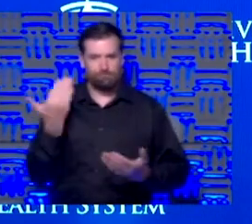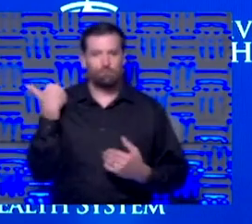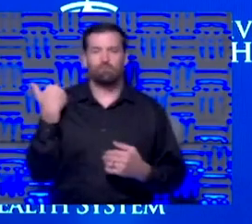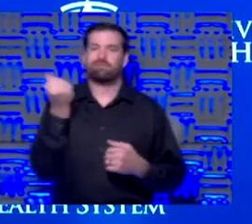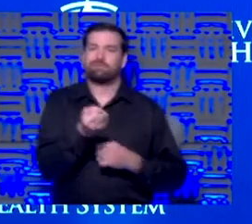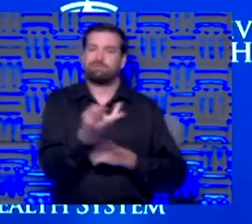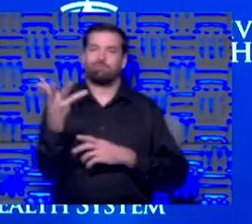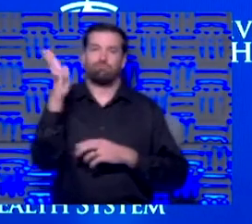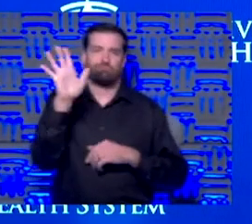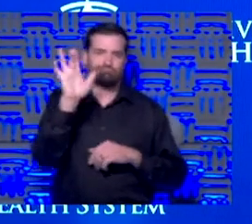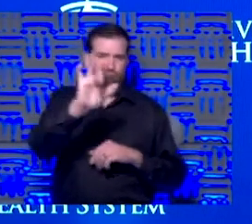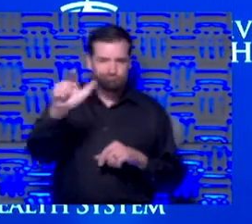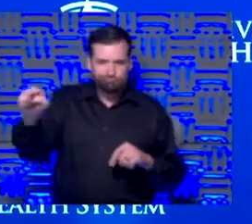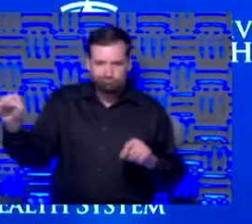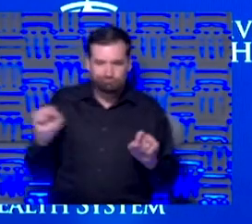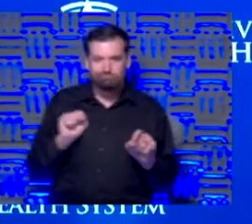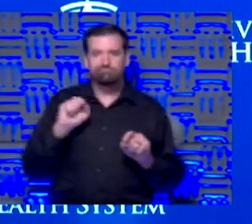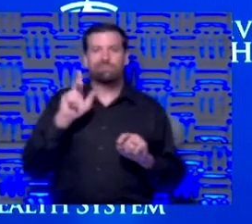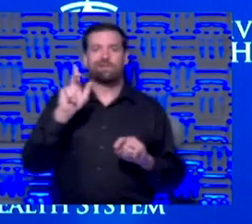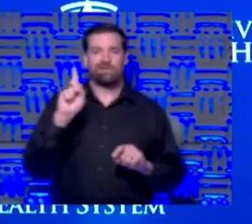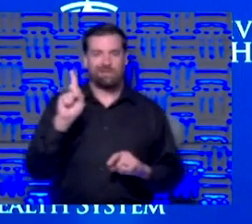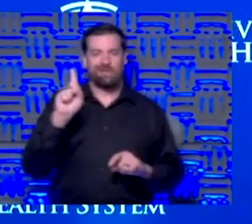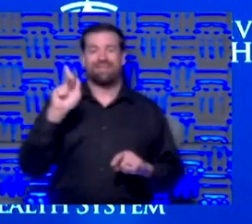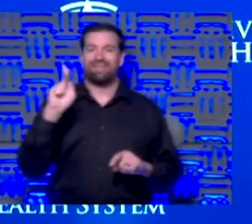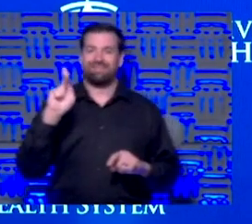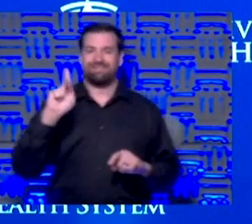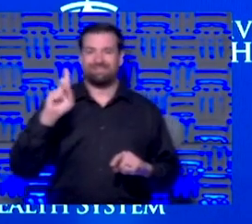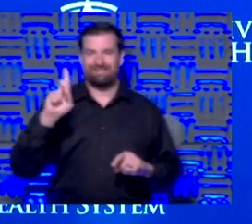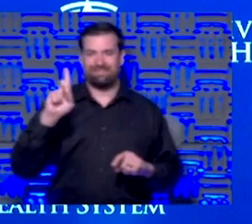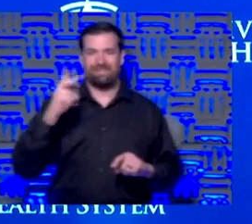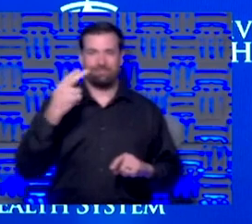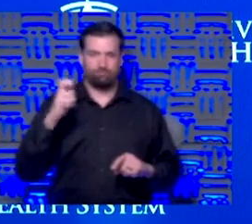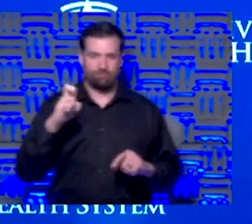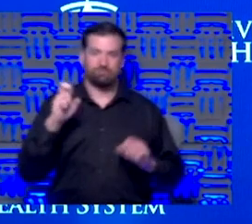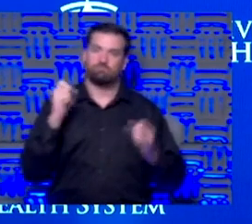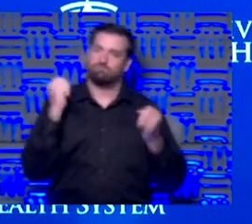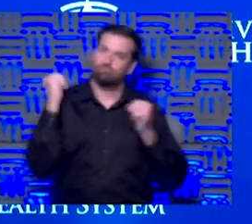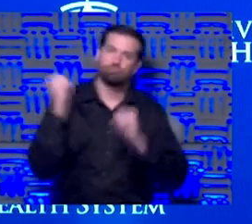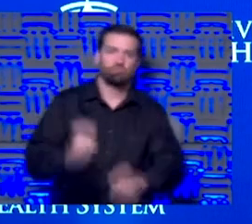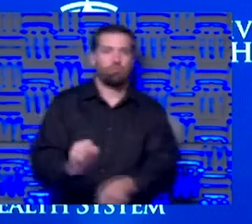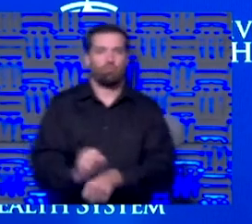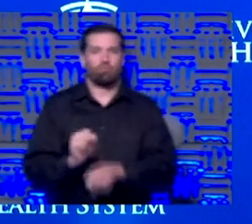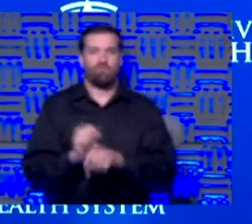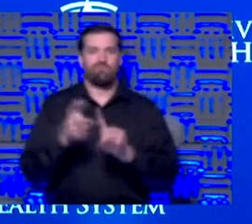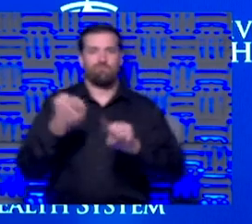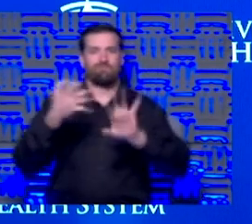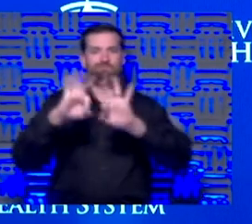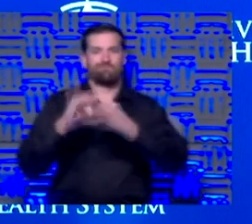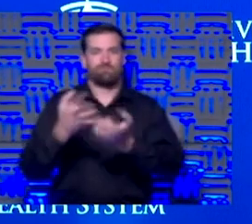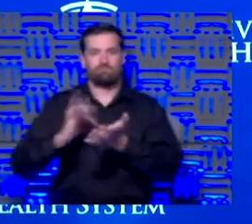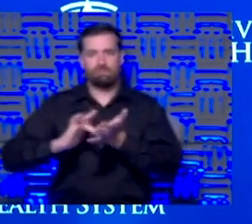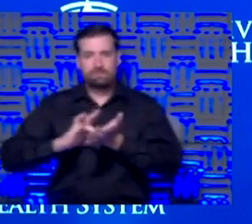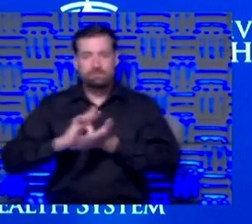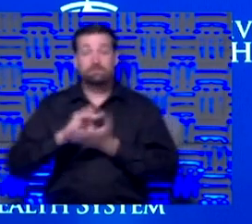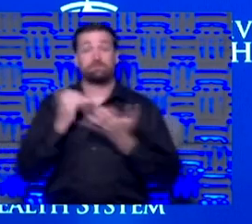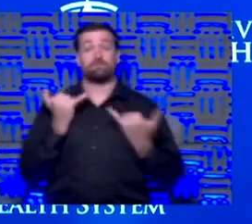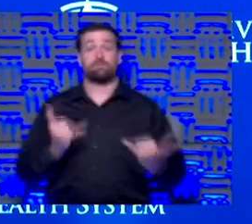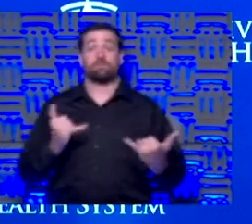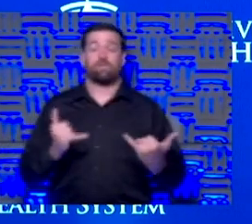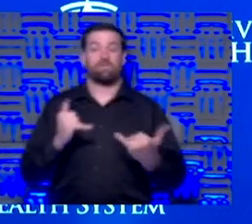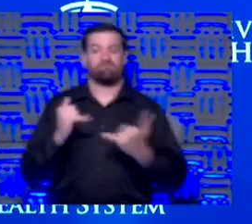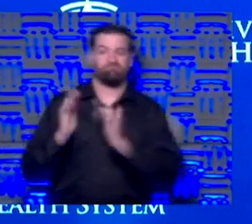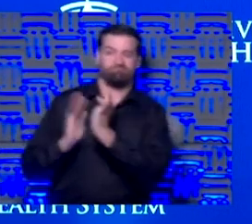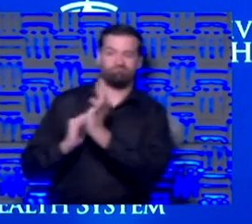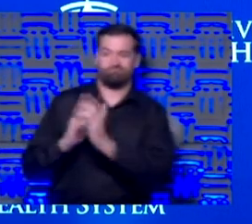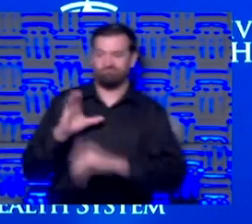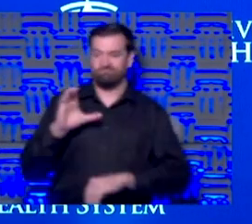places throughout the county as well as with KDHE. So we really appreciate the strong work of our family medicine department. And today we're especially hats off